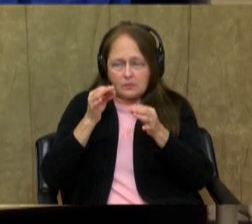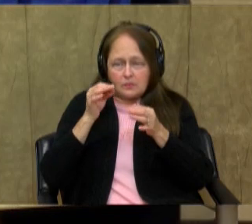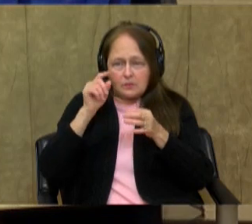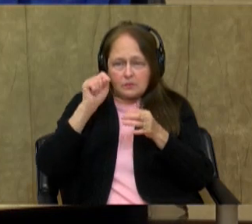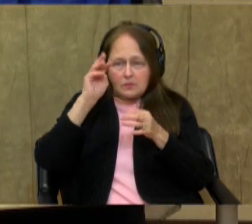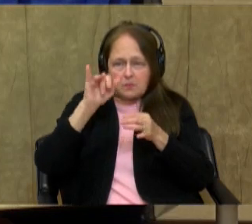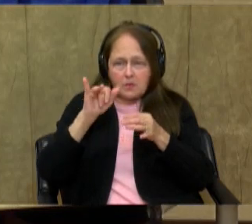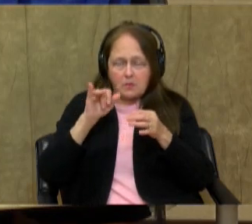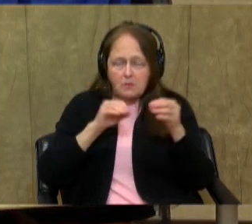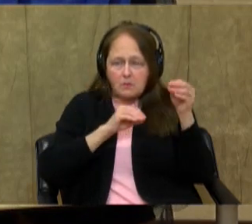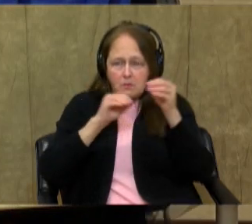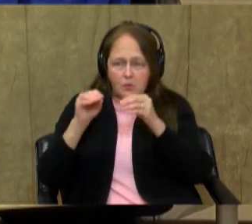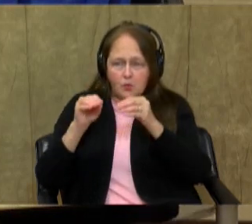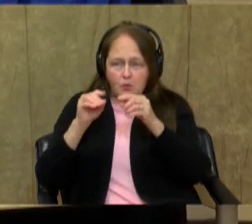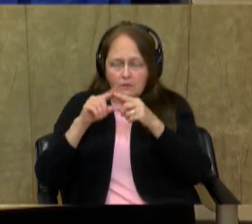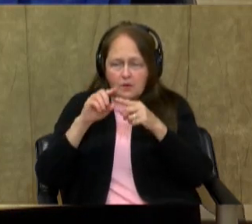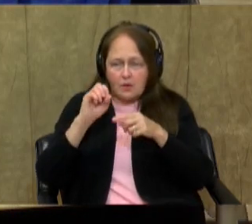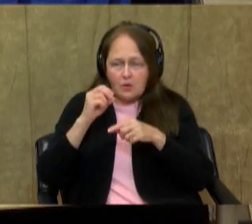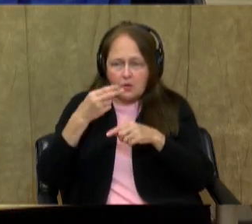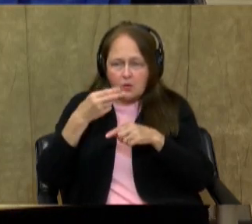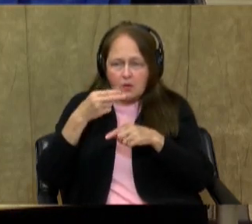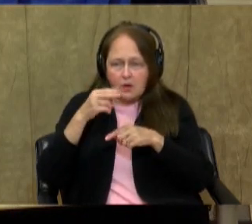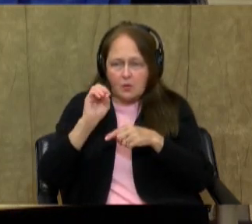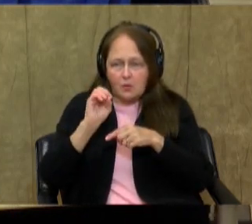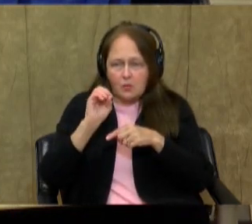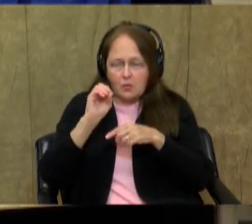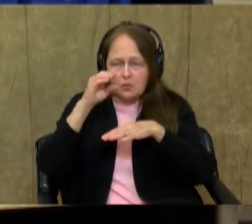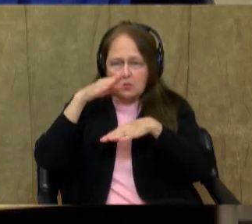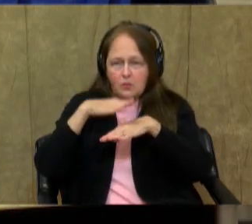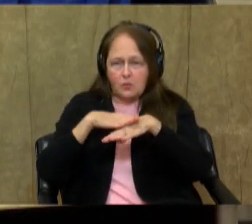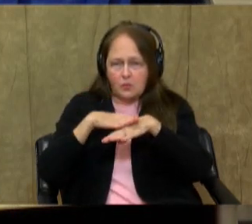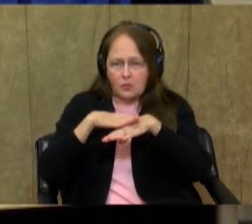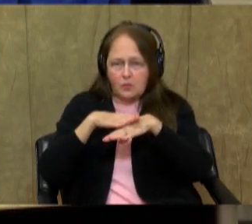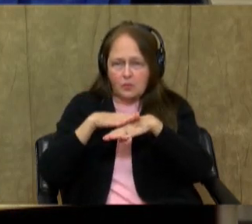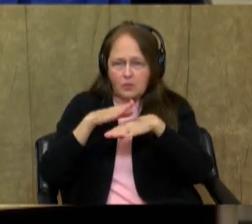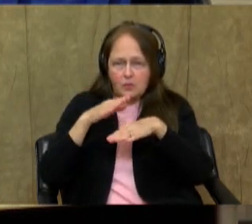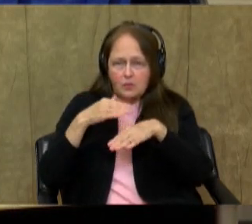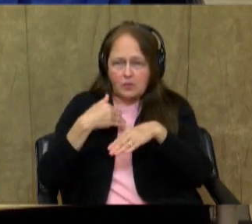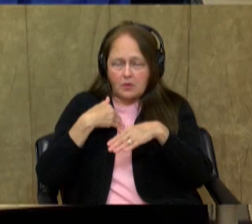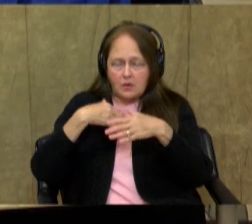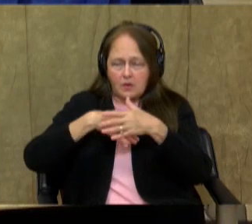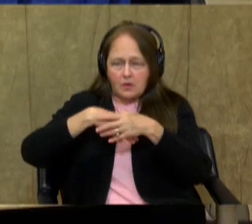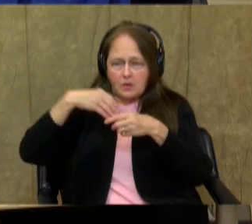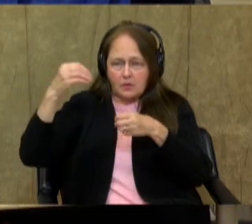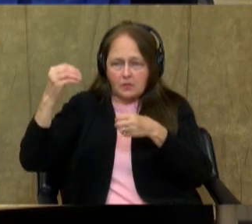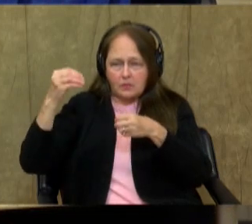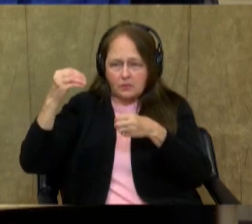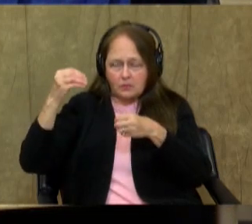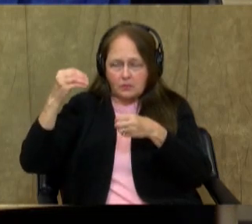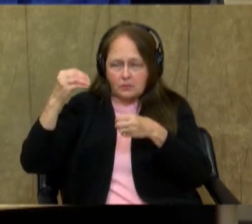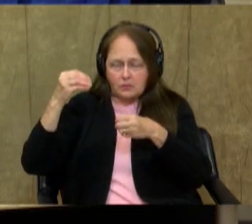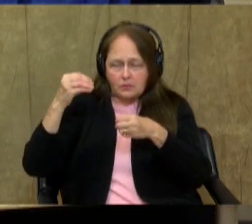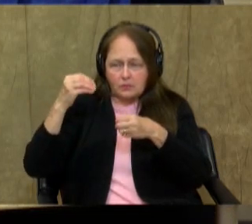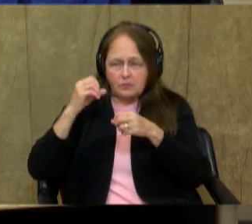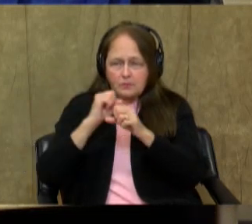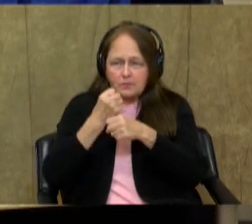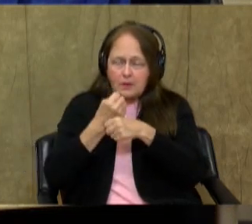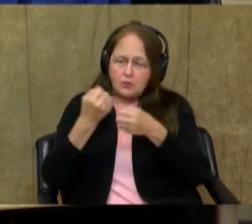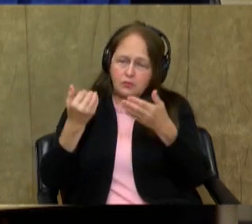Tommy had just moved to Ohio, and he had spent the entire summer playing outside, hoping to make new